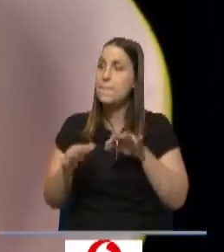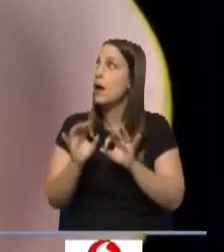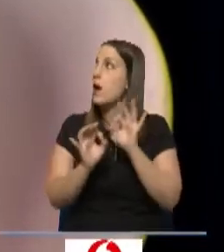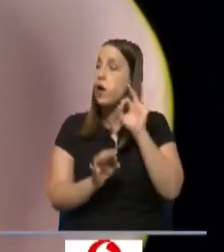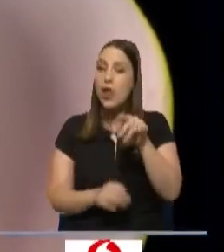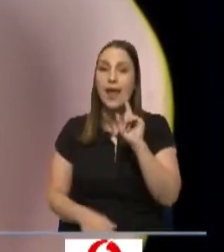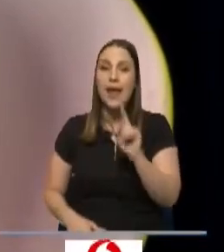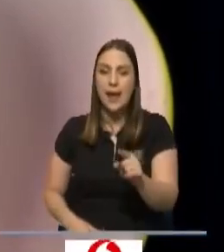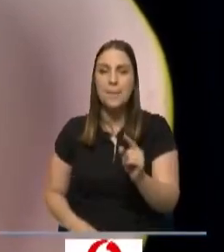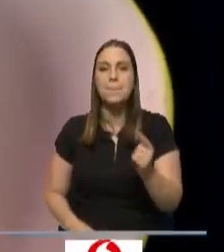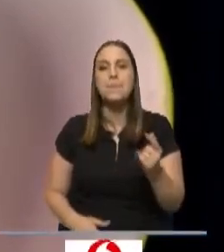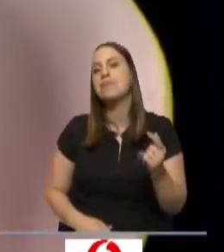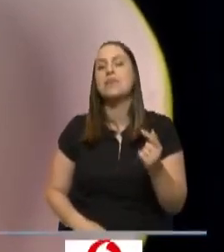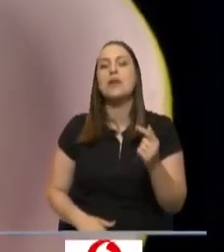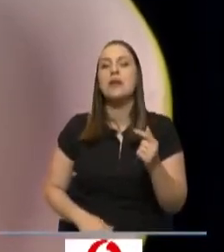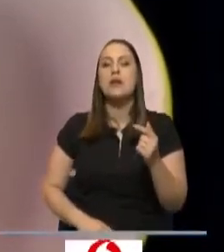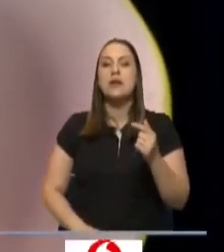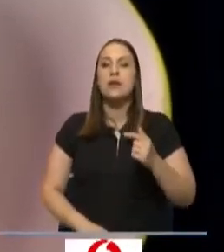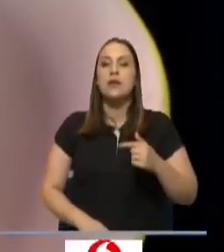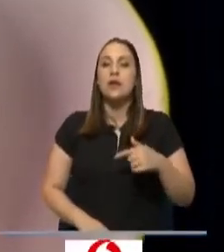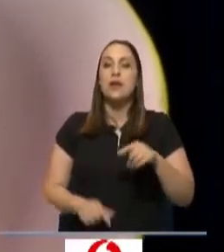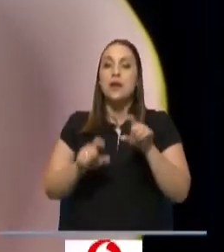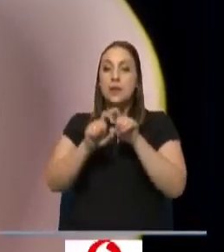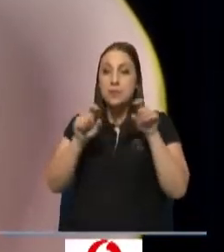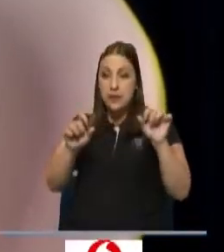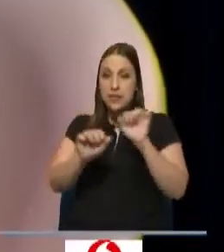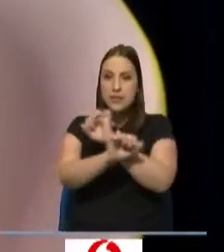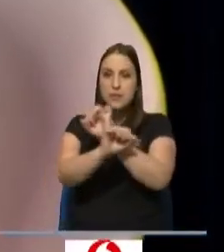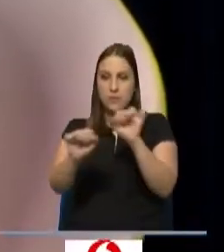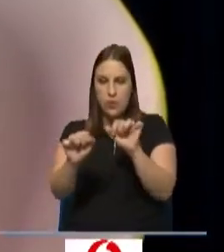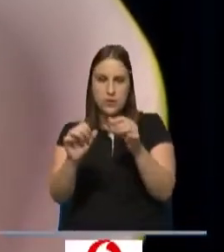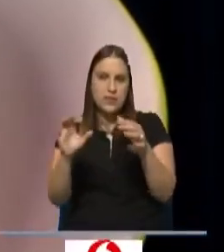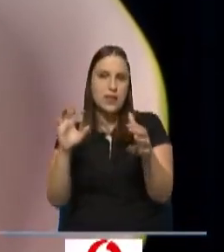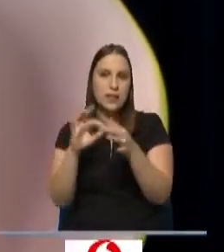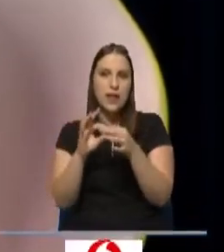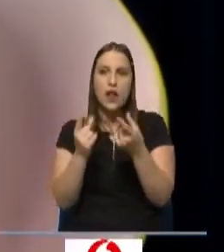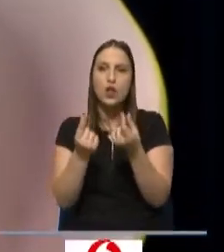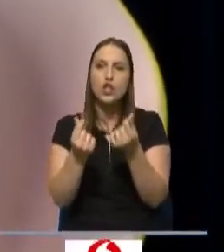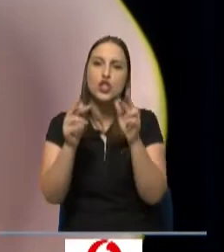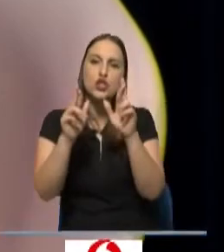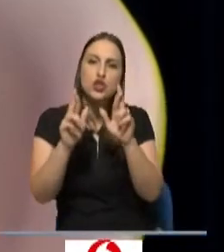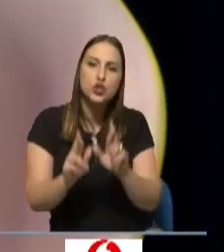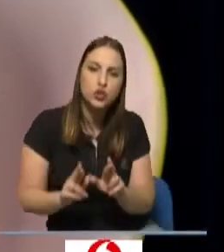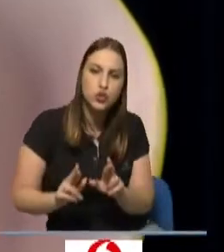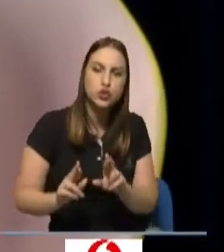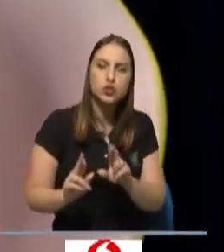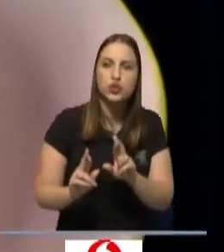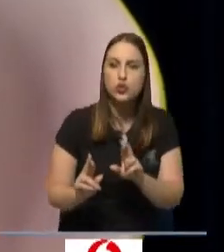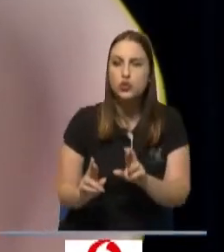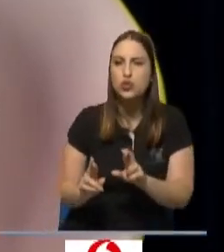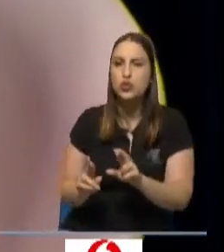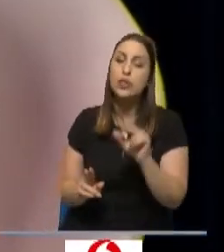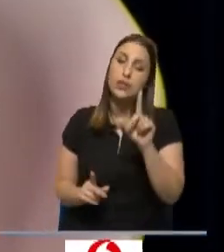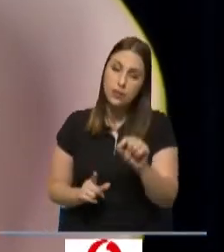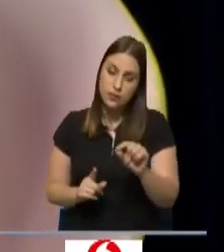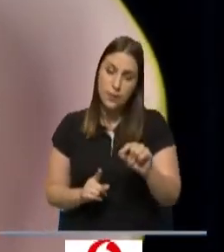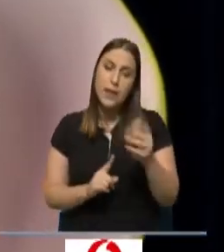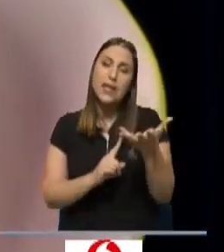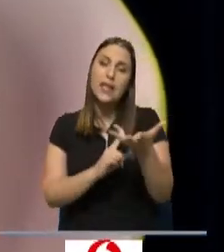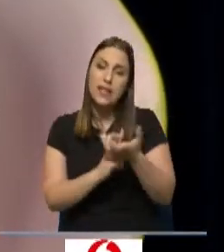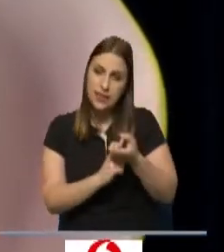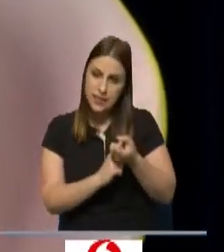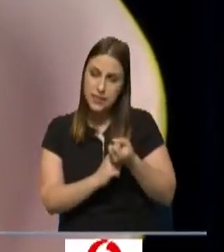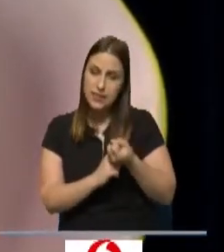I would like to talk about the impacts of the new country, a company in terms of costs and impacts